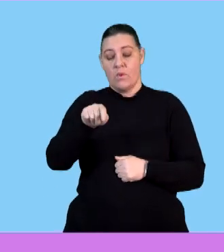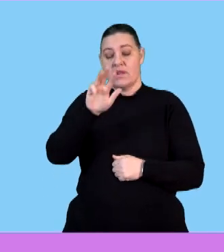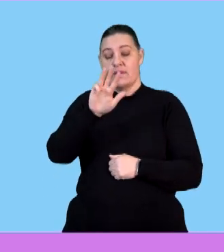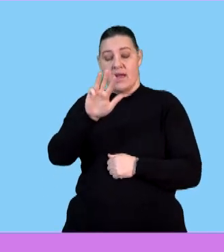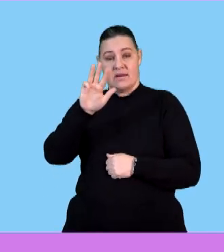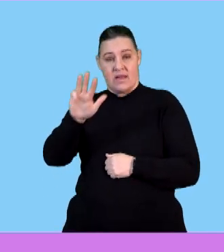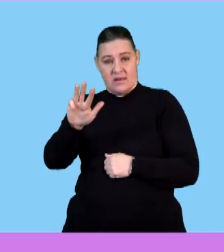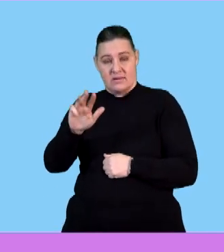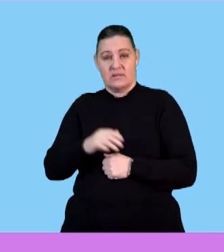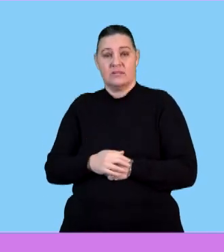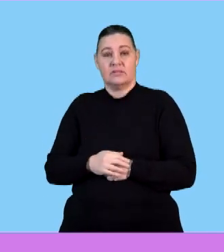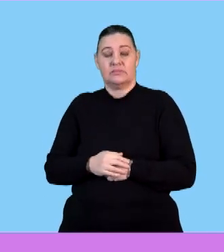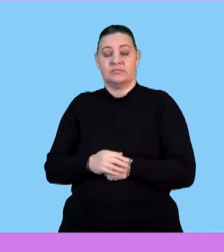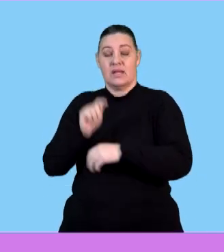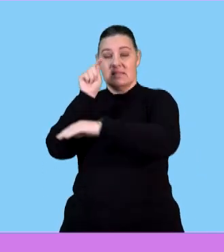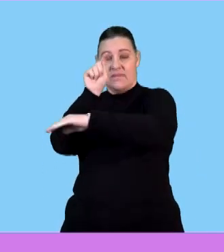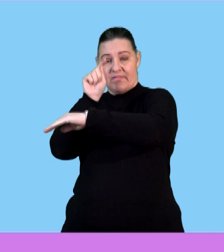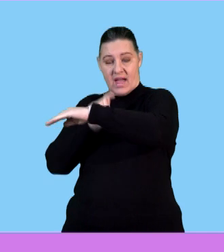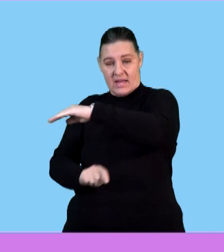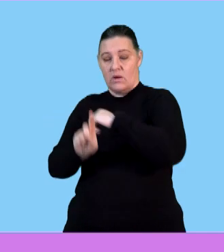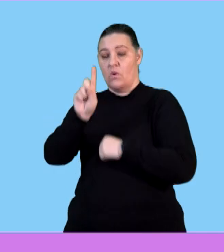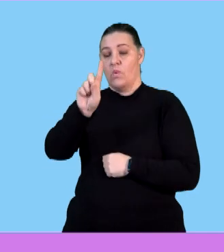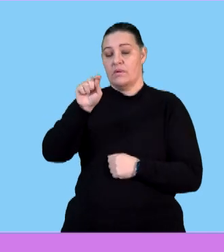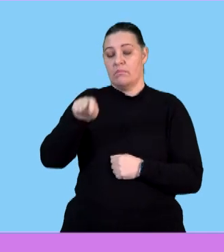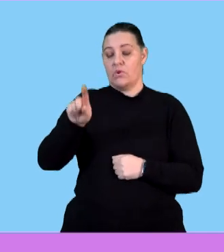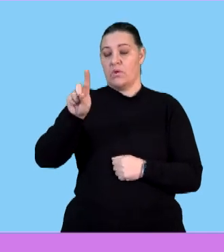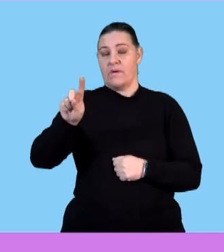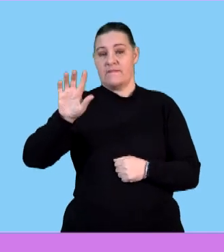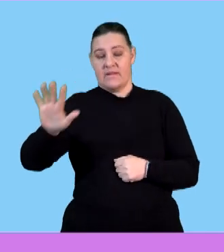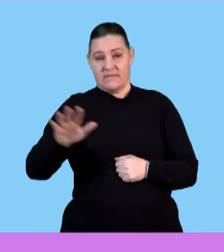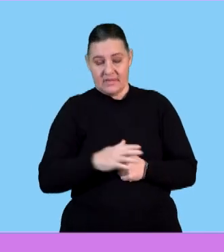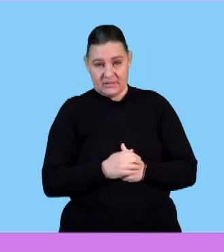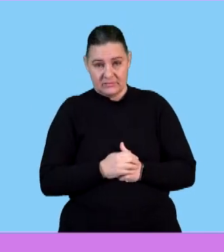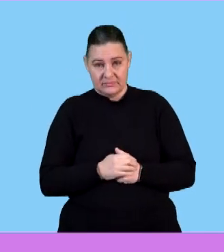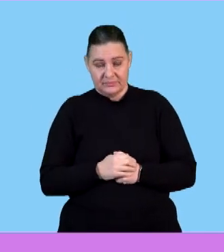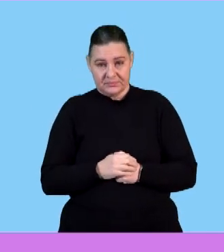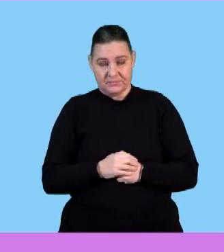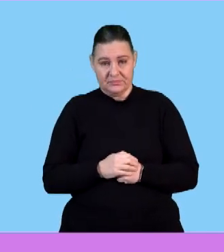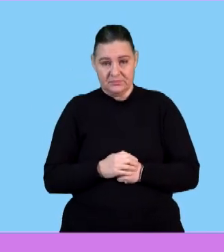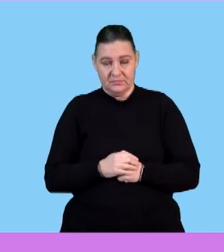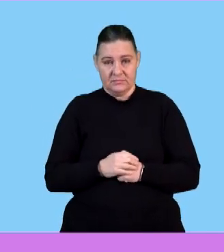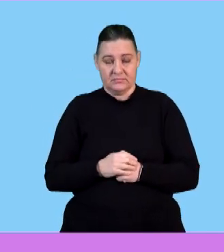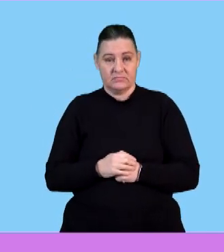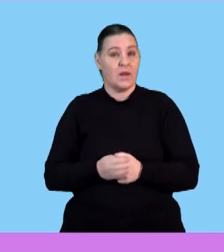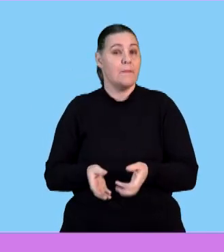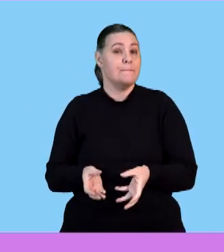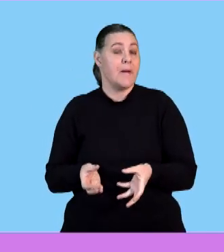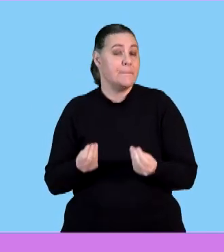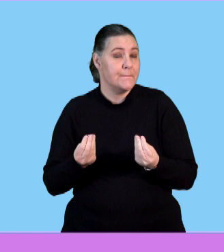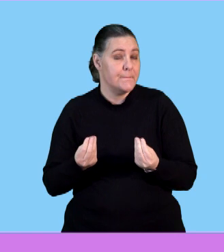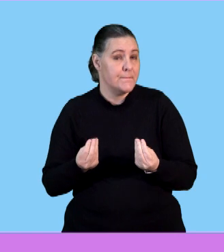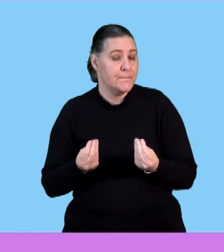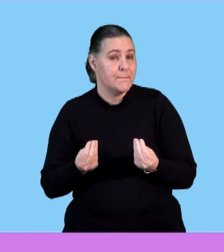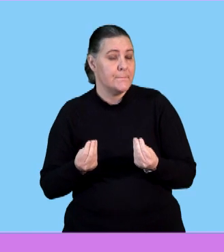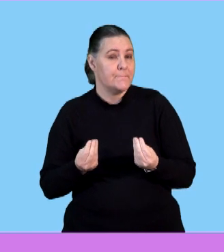149.99 and we've got to divide that by 1,15. There we go. And that gives us